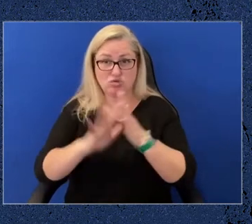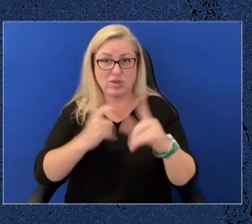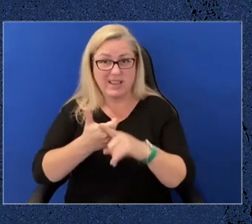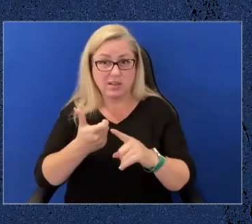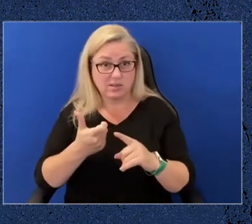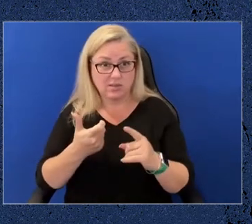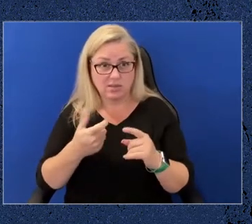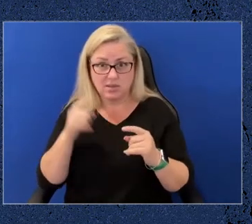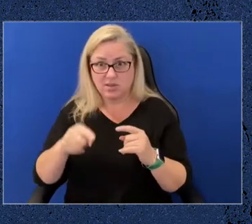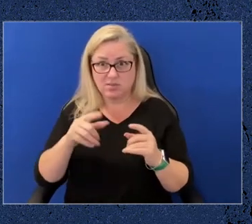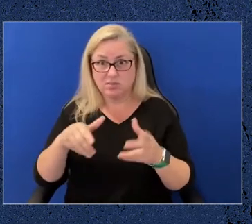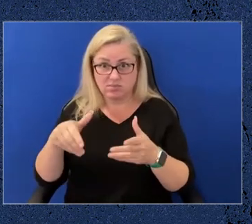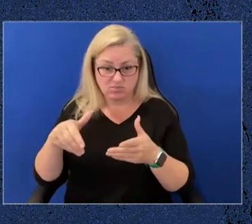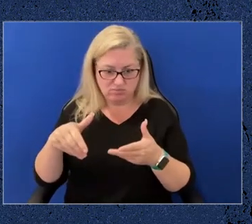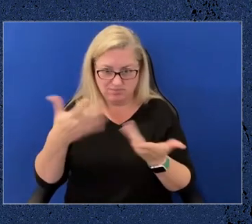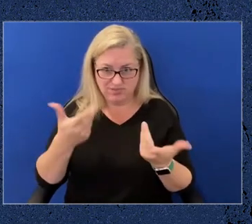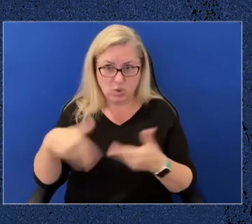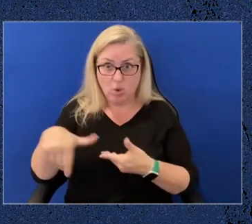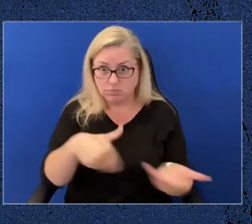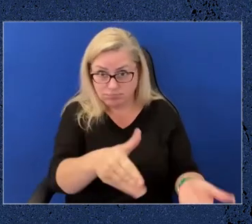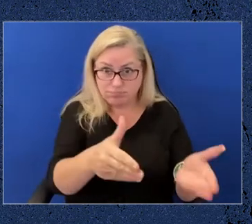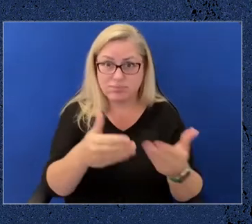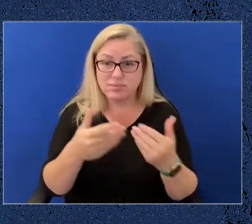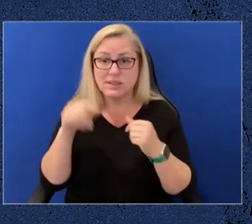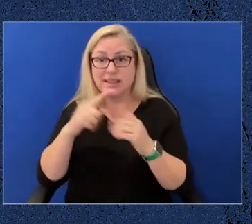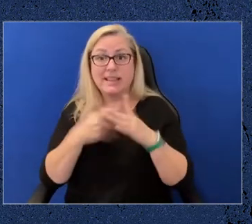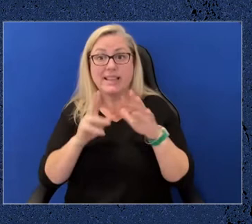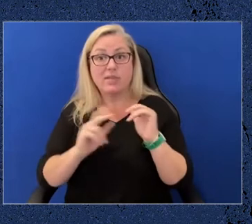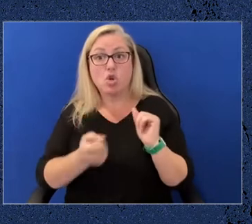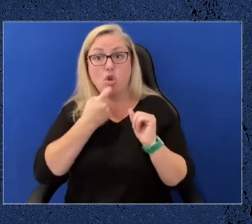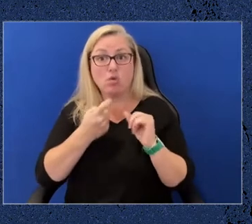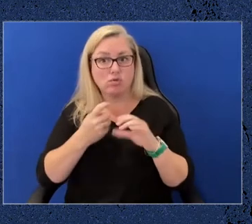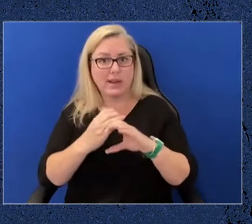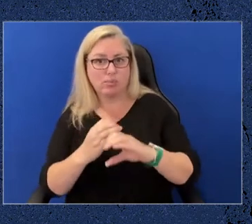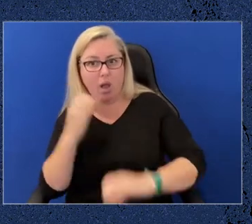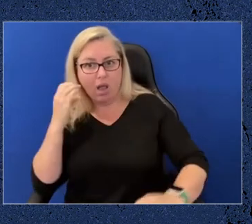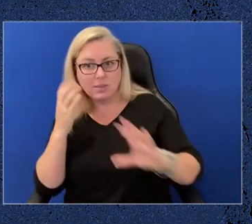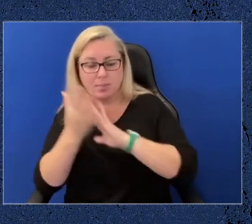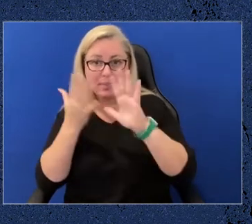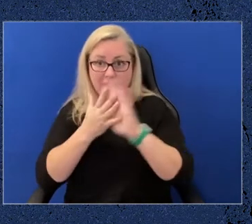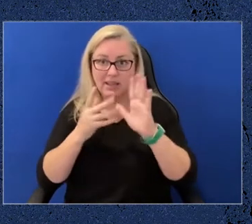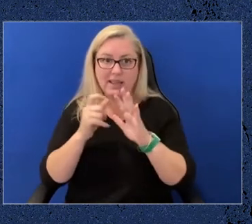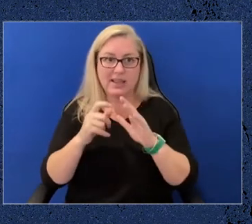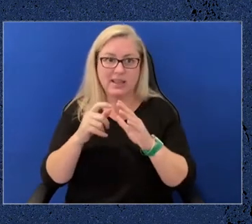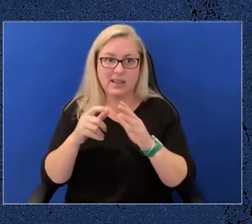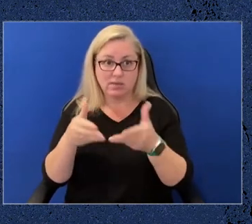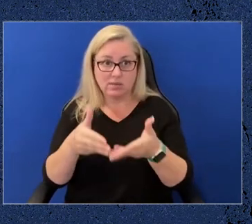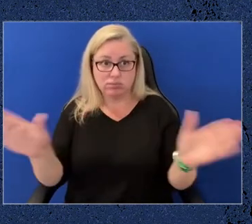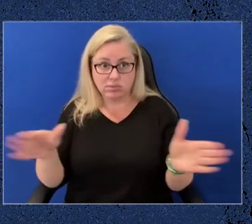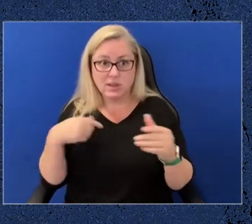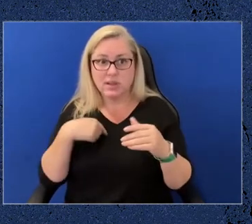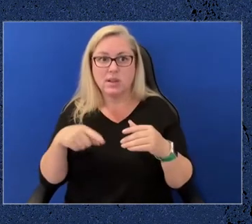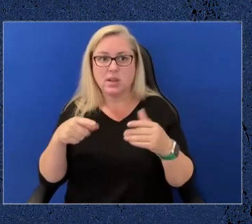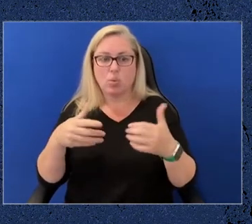The creeks are rivers. And so if you've got them in concrete pipes underground, it's just a creek that's been smothered. And so when you open that up, that's called daylighting, when you